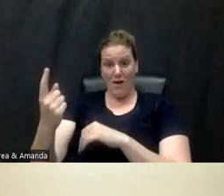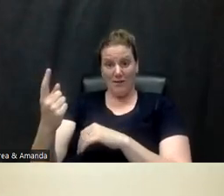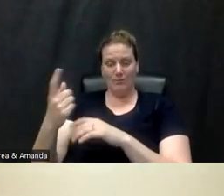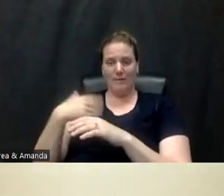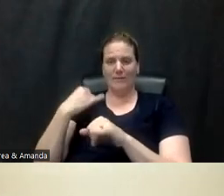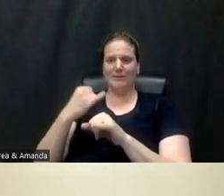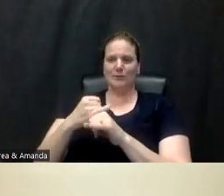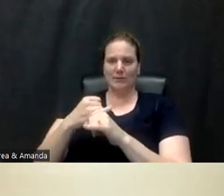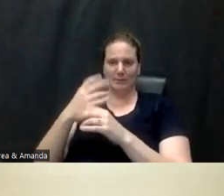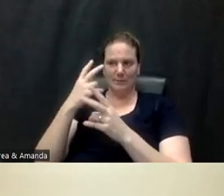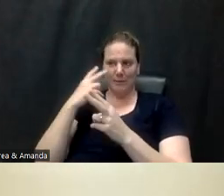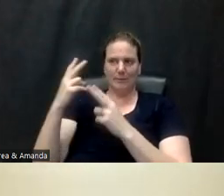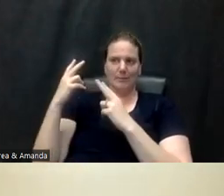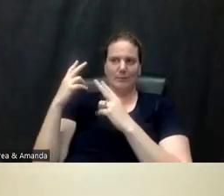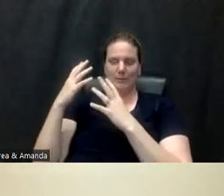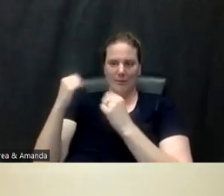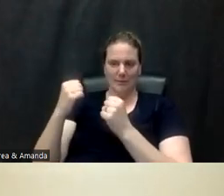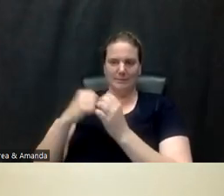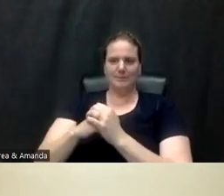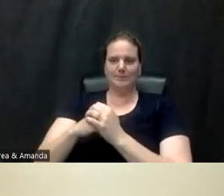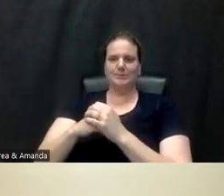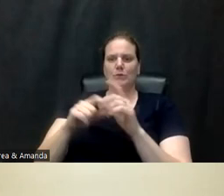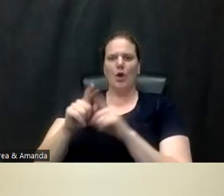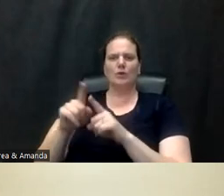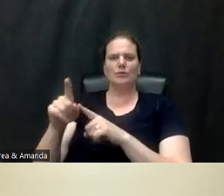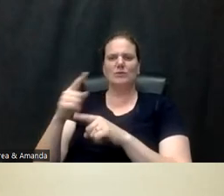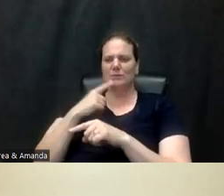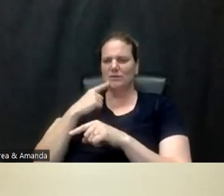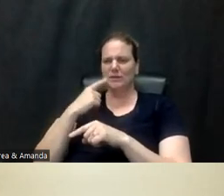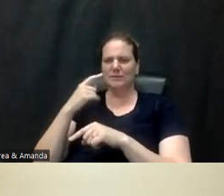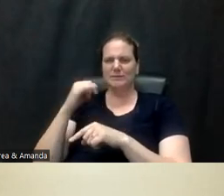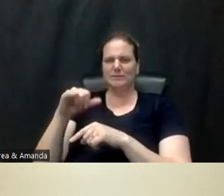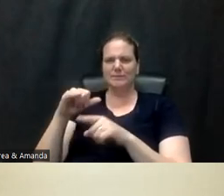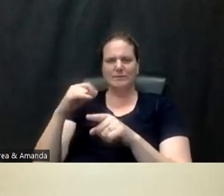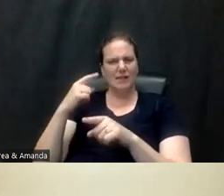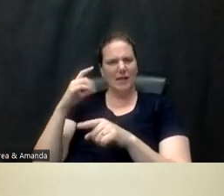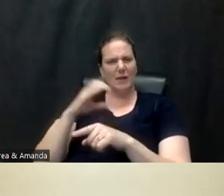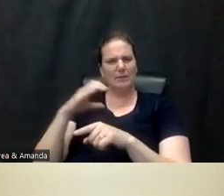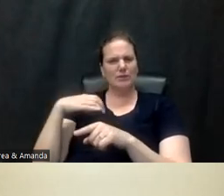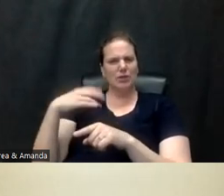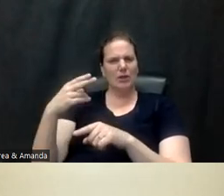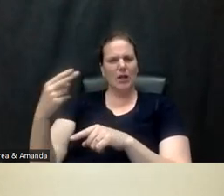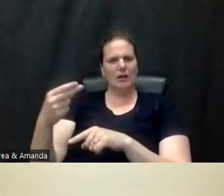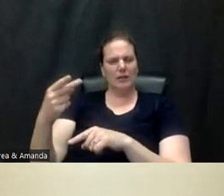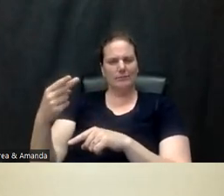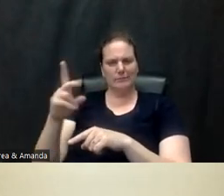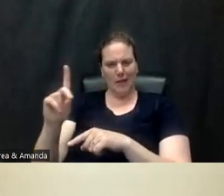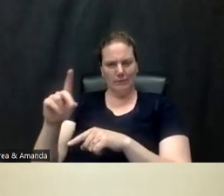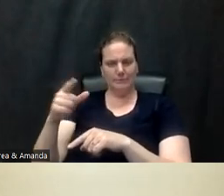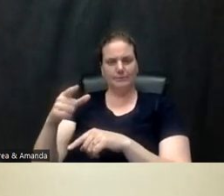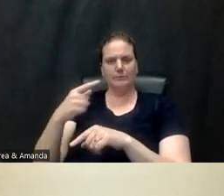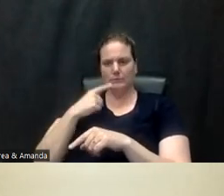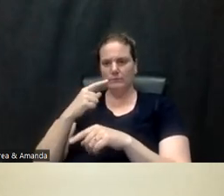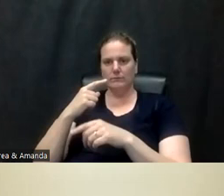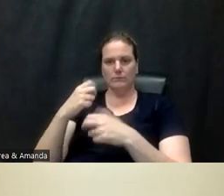institutional memory. And also, somebody pointed out, you know, I think it was Commissioner Handelman pointed out the difficulty of having an